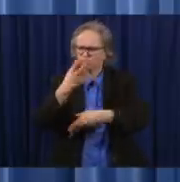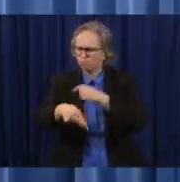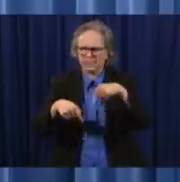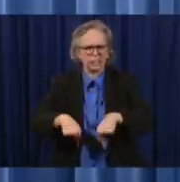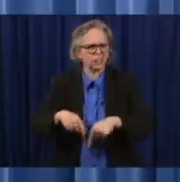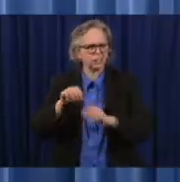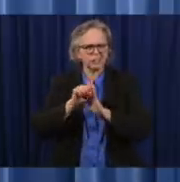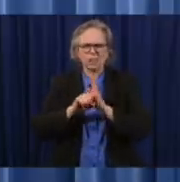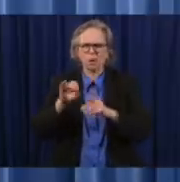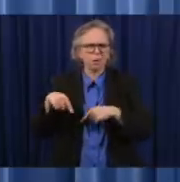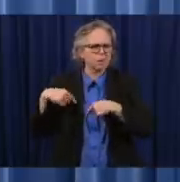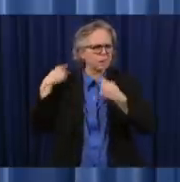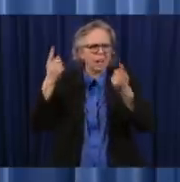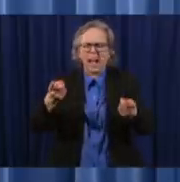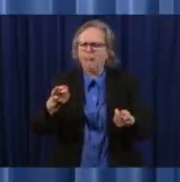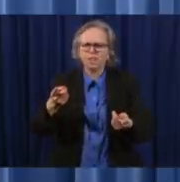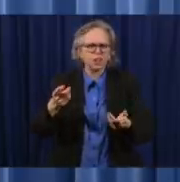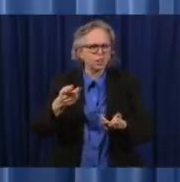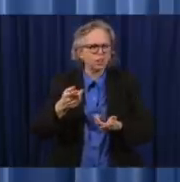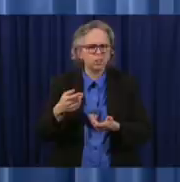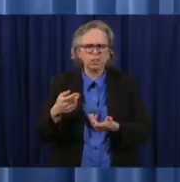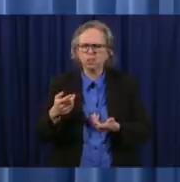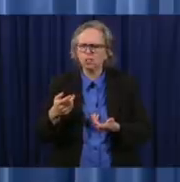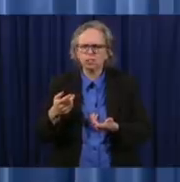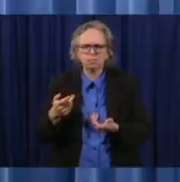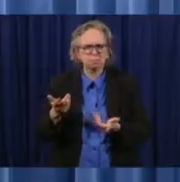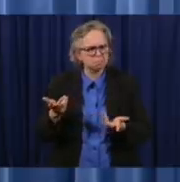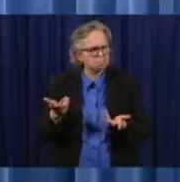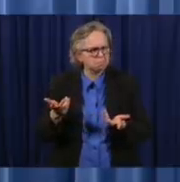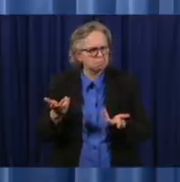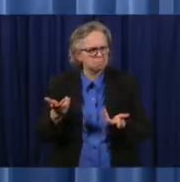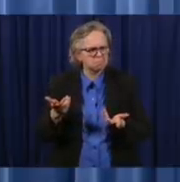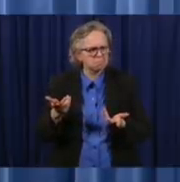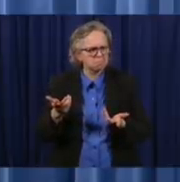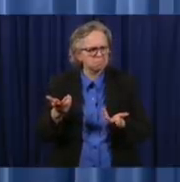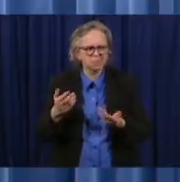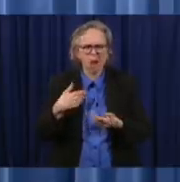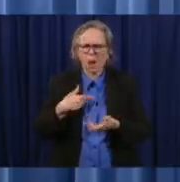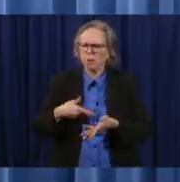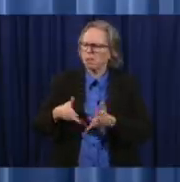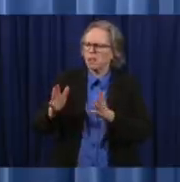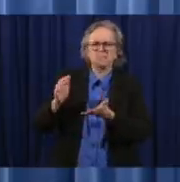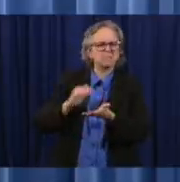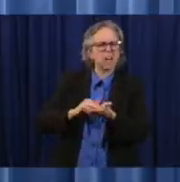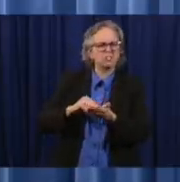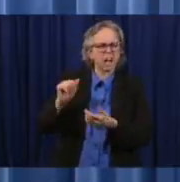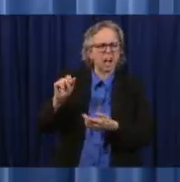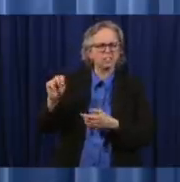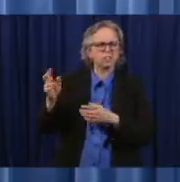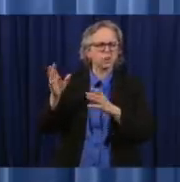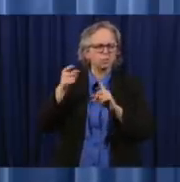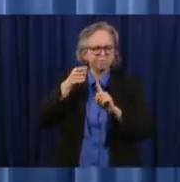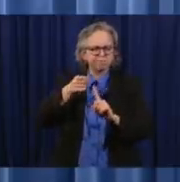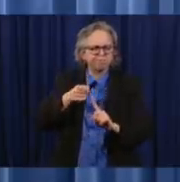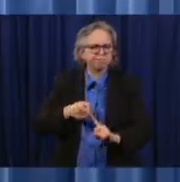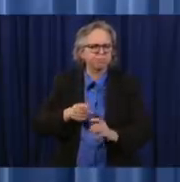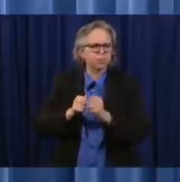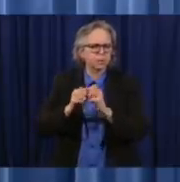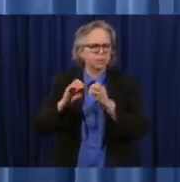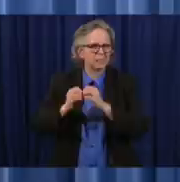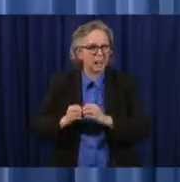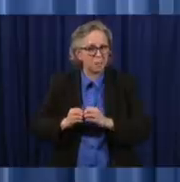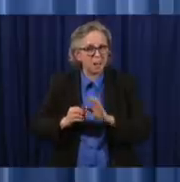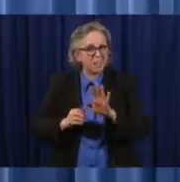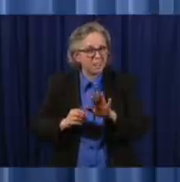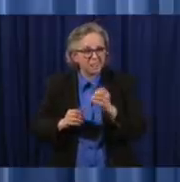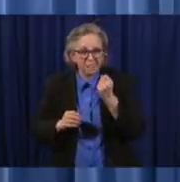put out. I'm going to let Dr. Acton, specifically answer your question, but our goal all along has